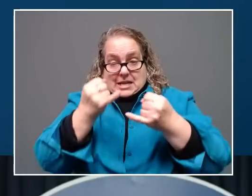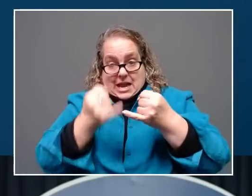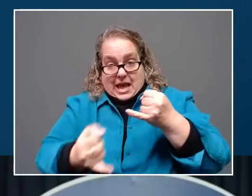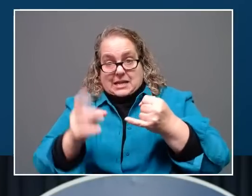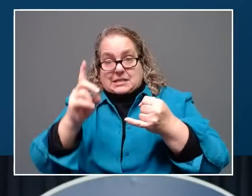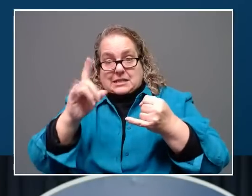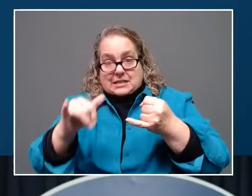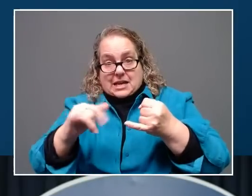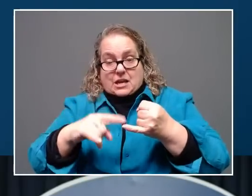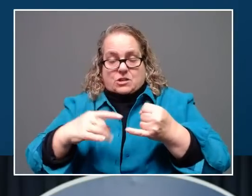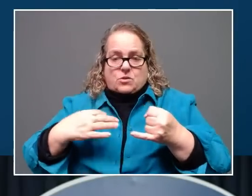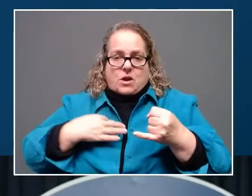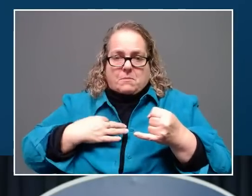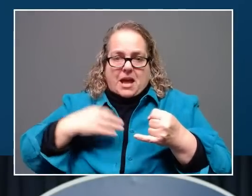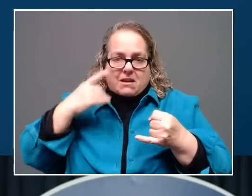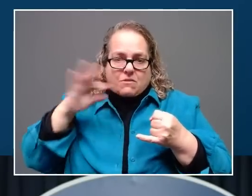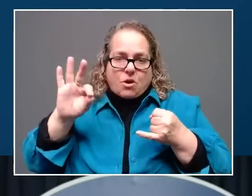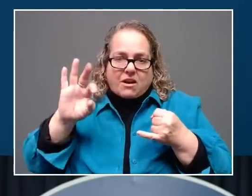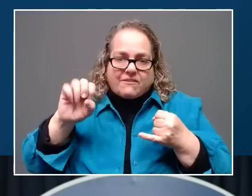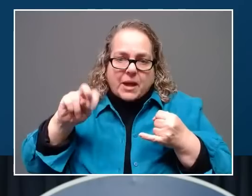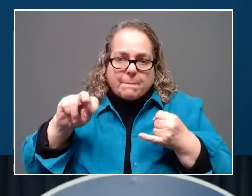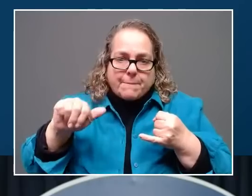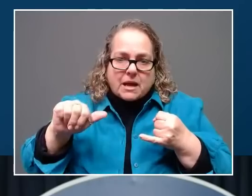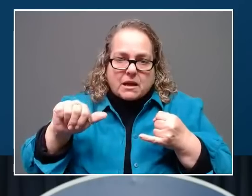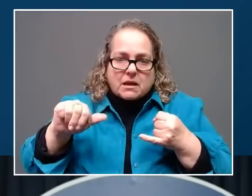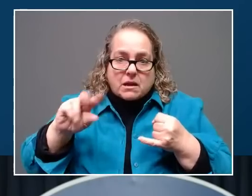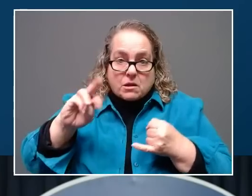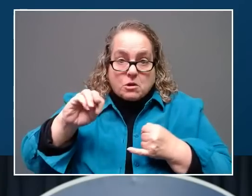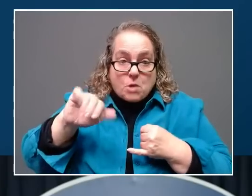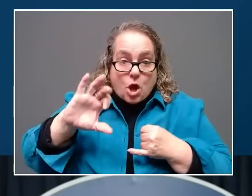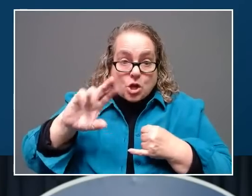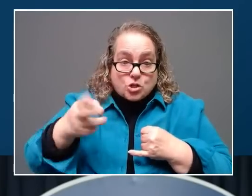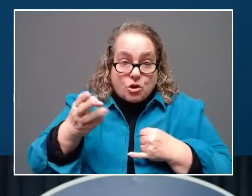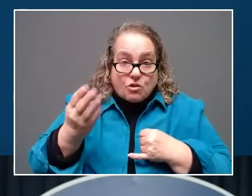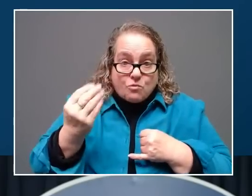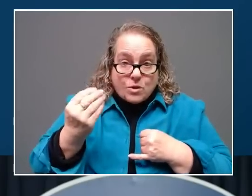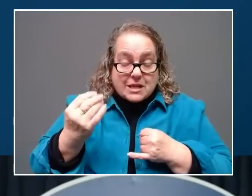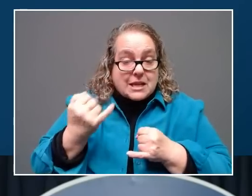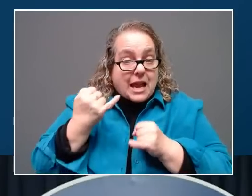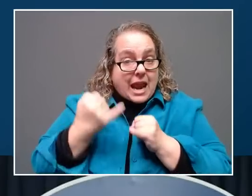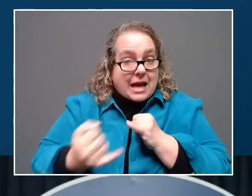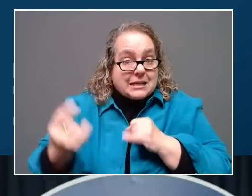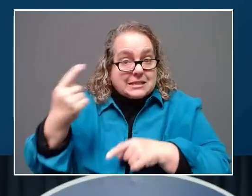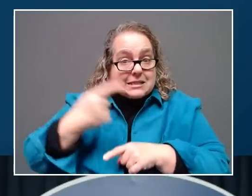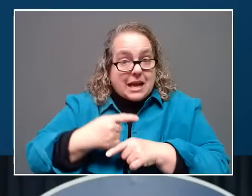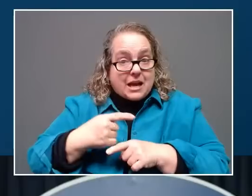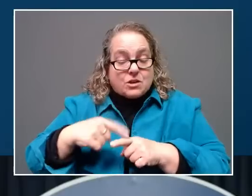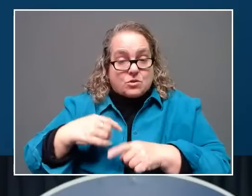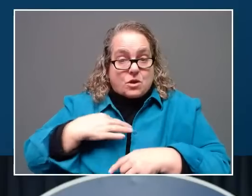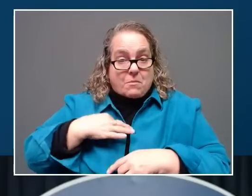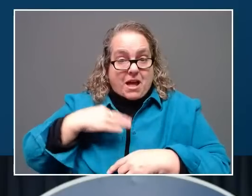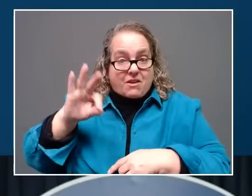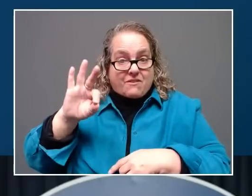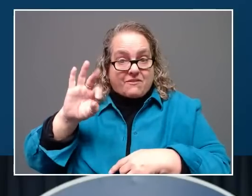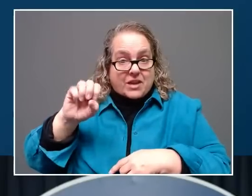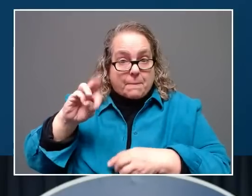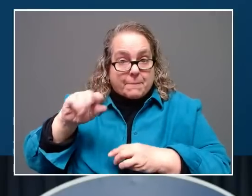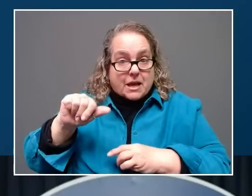FEMA. Today, March 14th, is the last day to apply for FEMA. You can apply by going